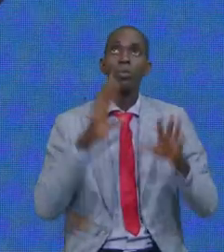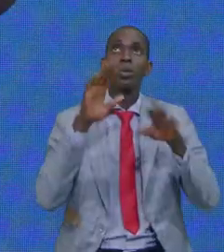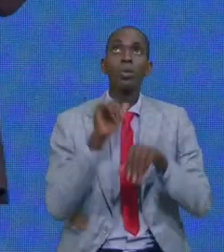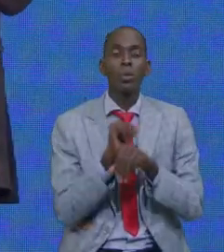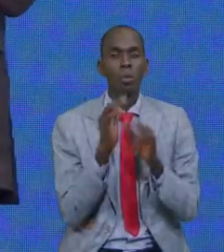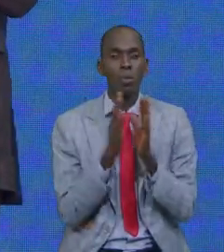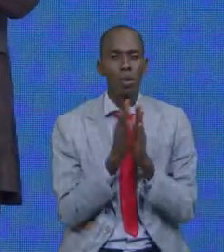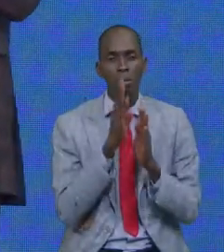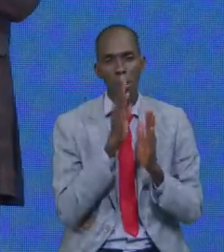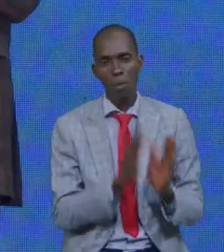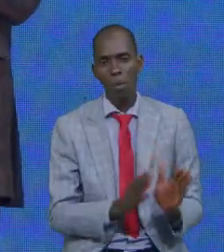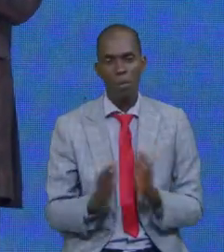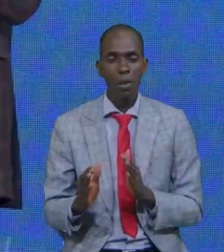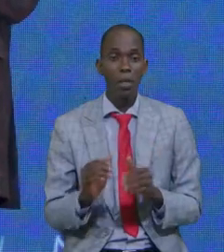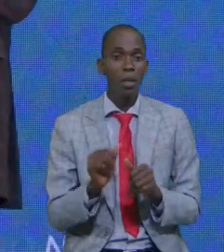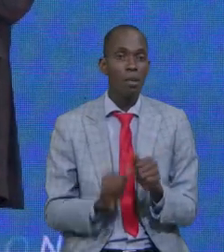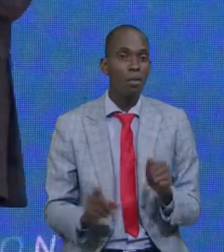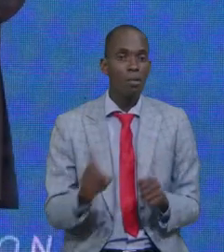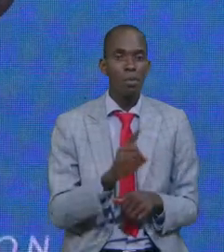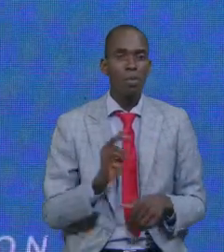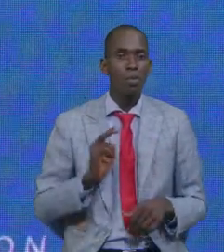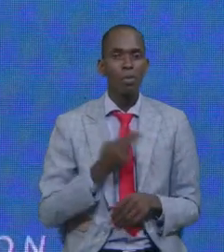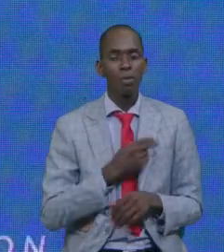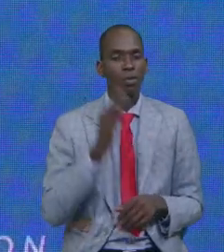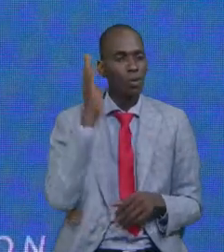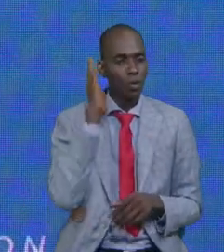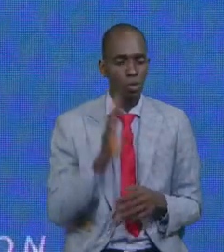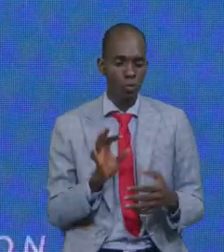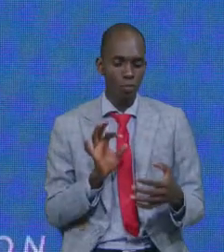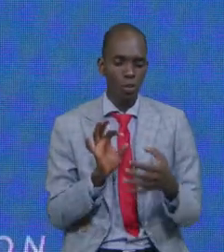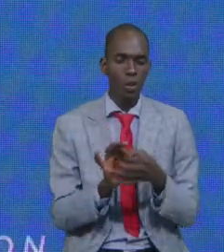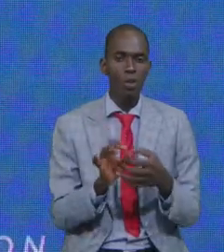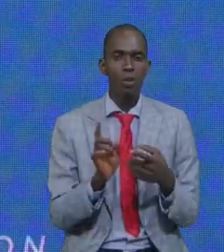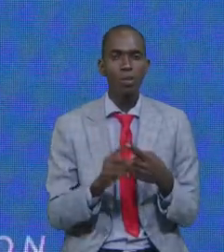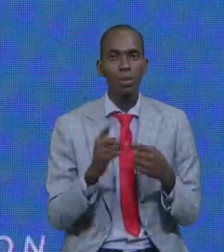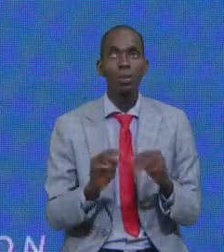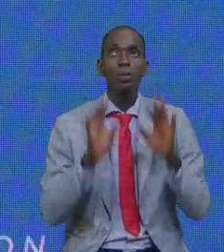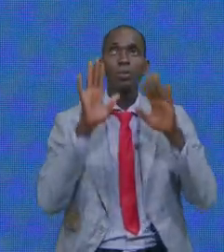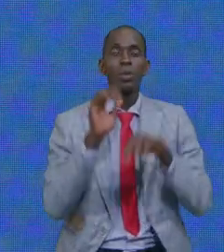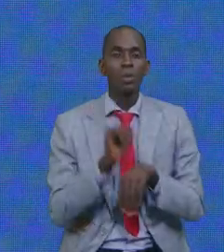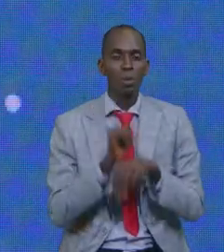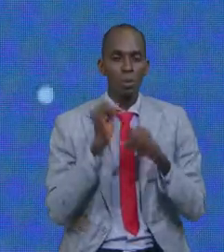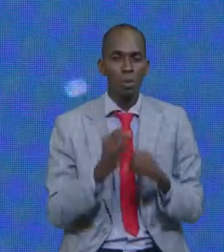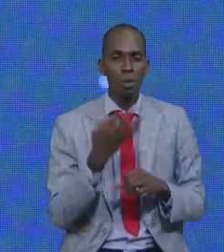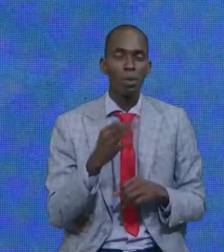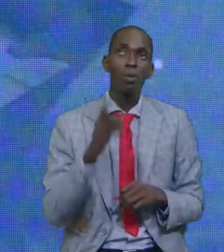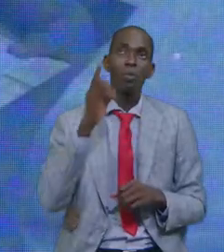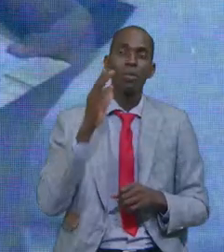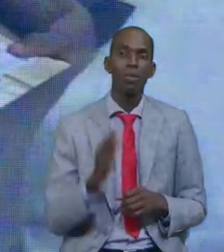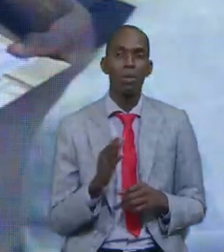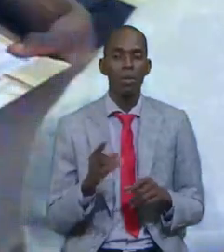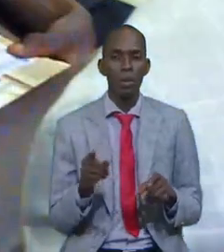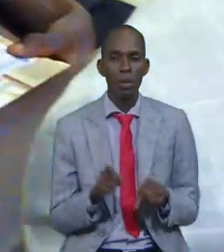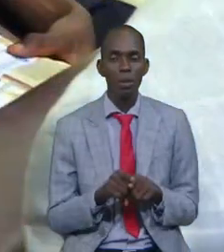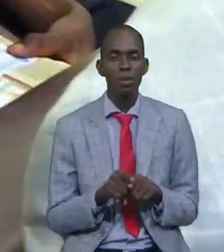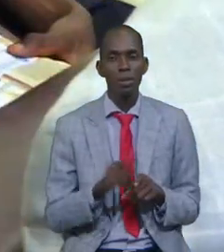us should connect to the miracle power of God through the servant of God as he comes